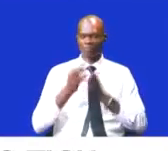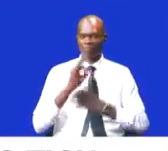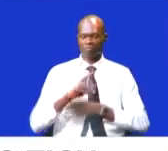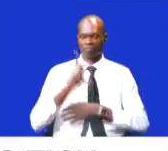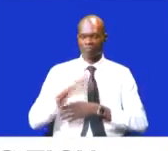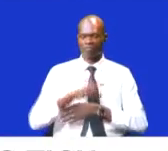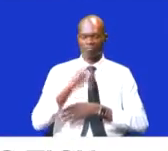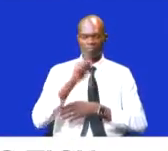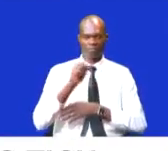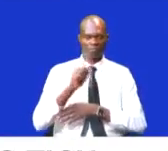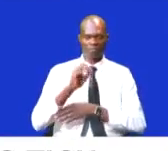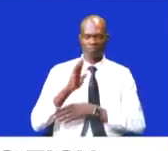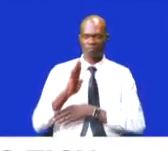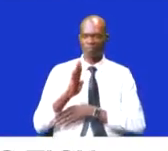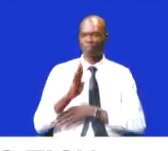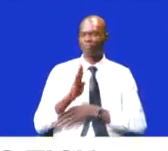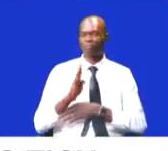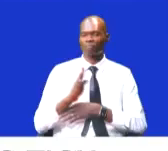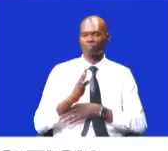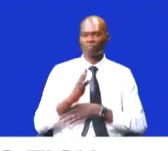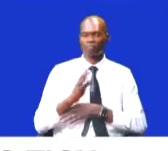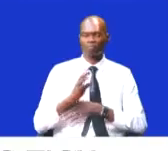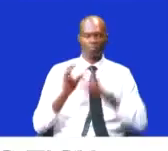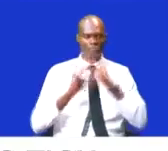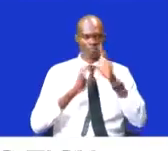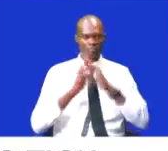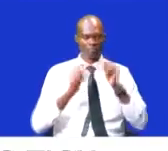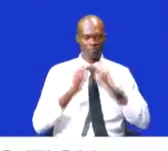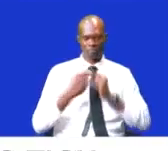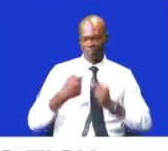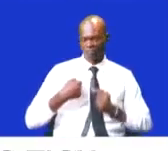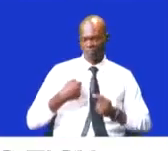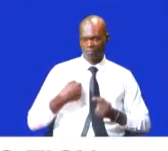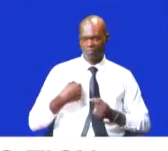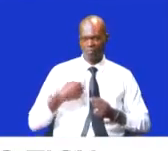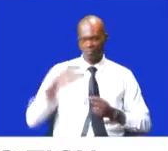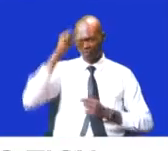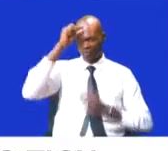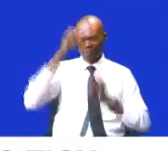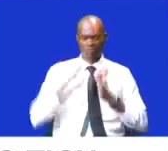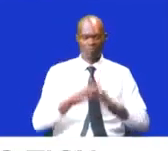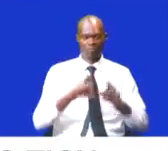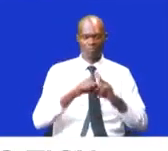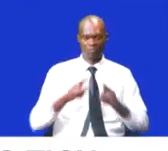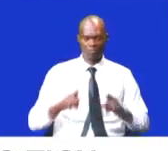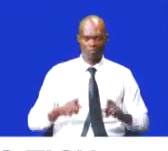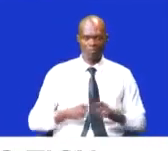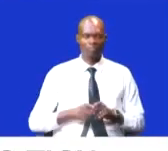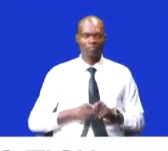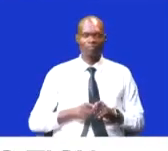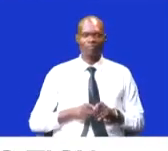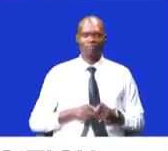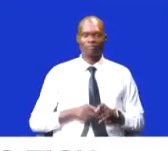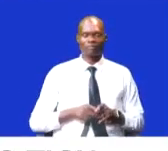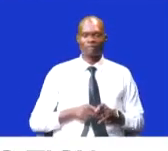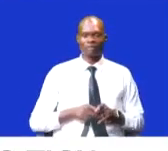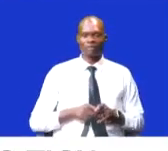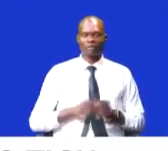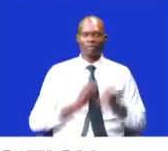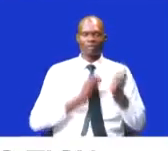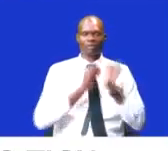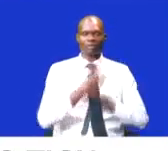Board being communicated to me, I subsequently passed